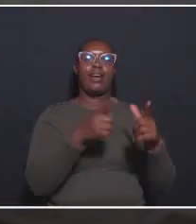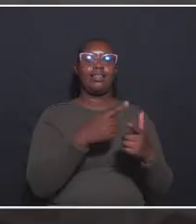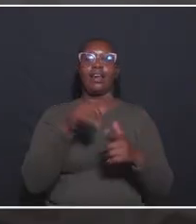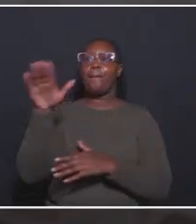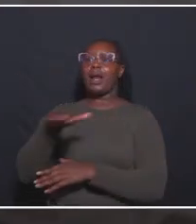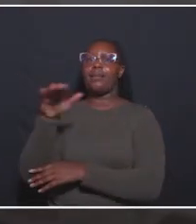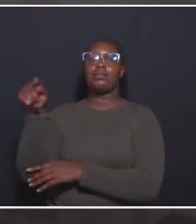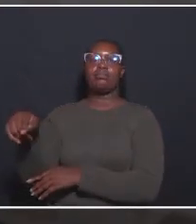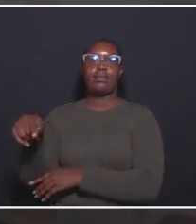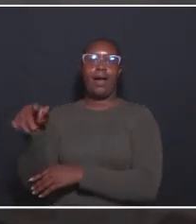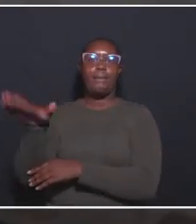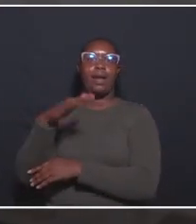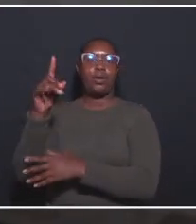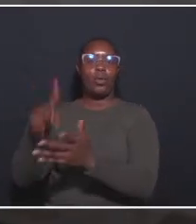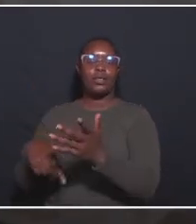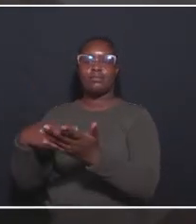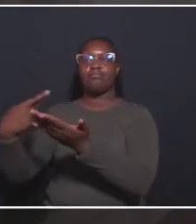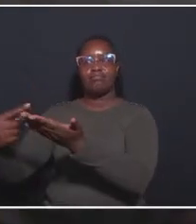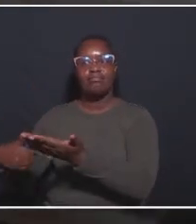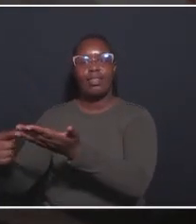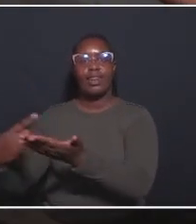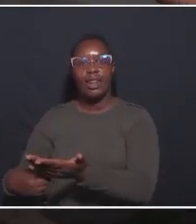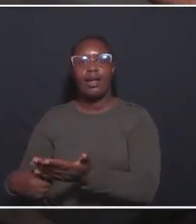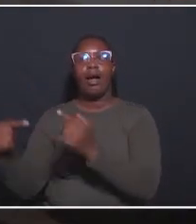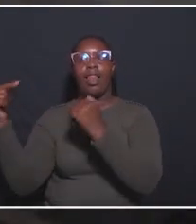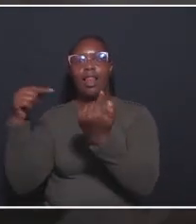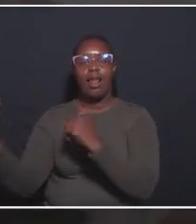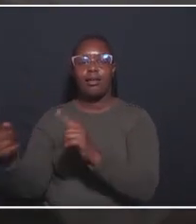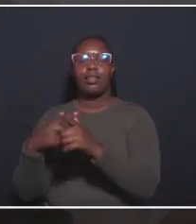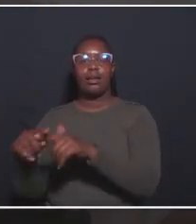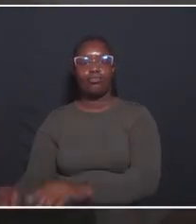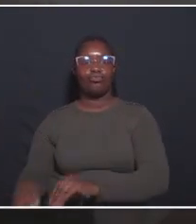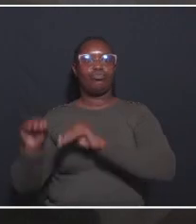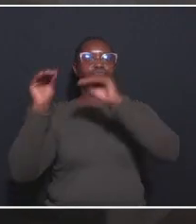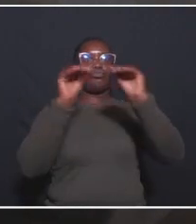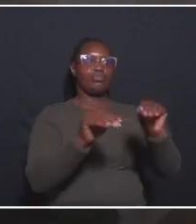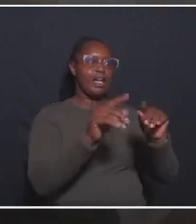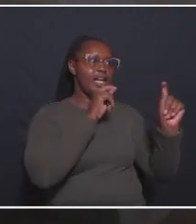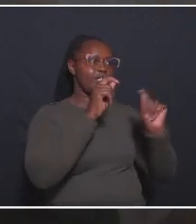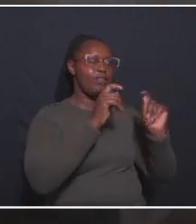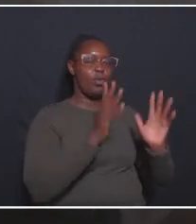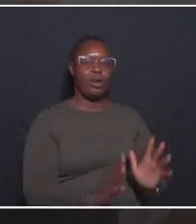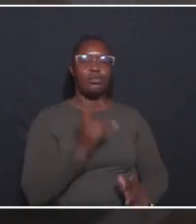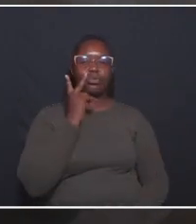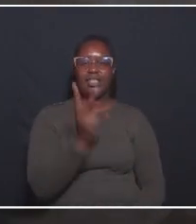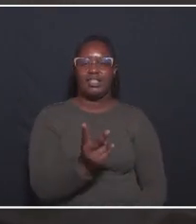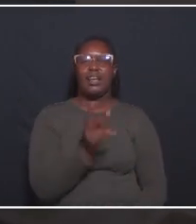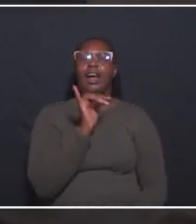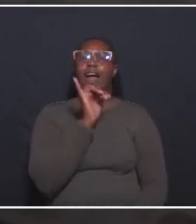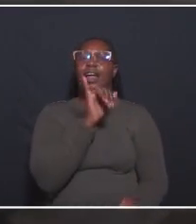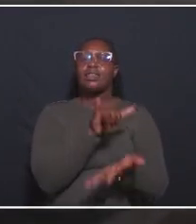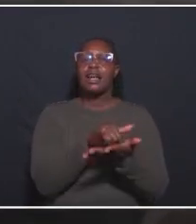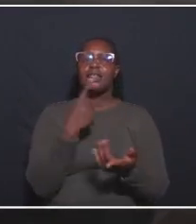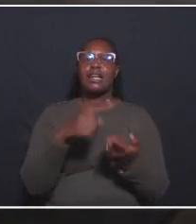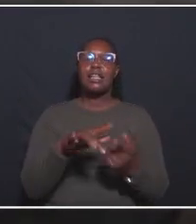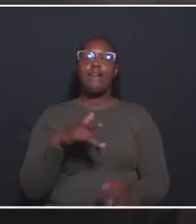talking, arguing. And then we go to the interviewers. So it was that feeling of you take people